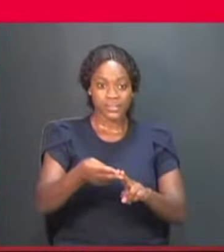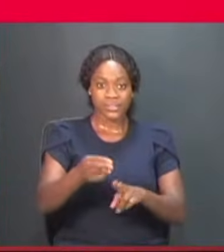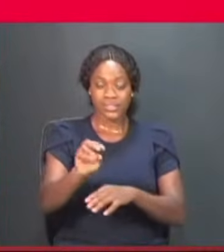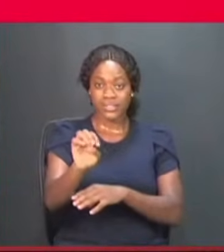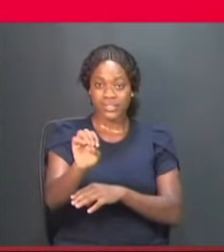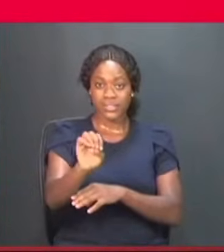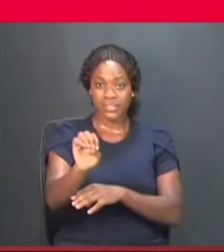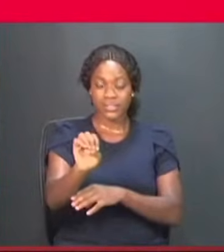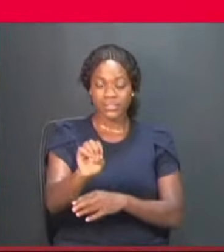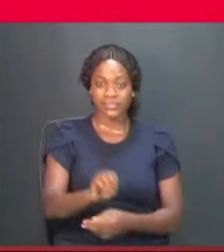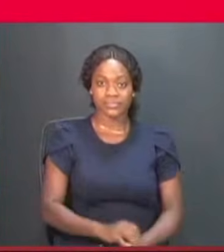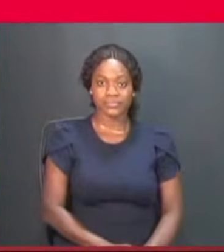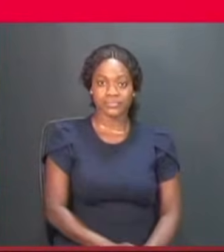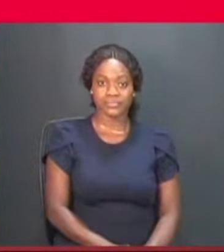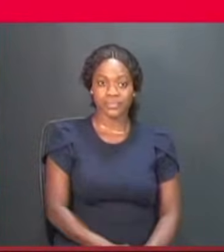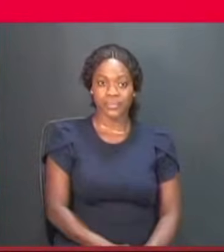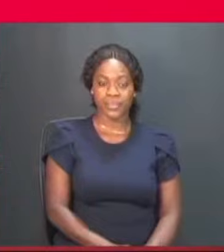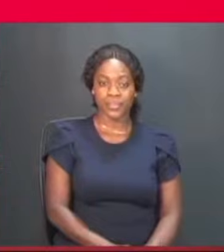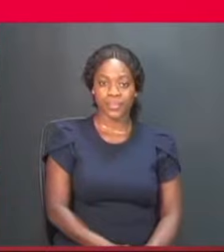8E.